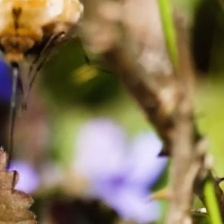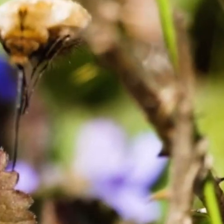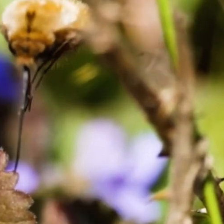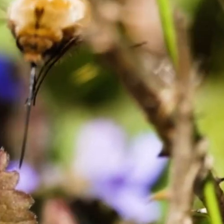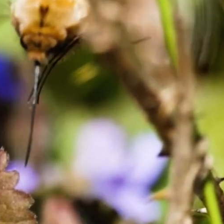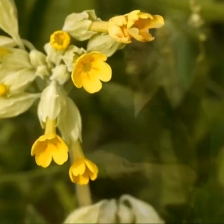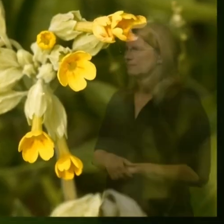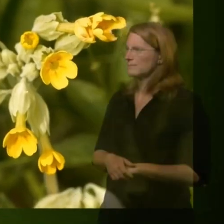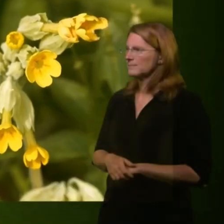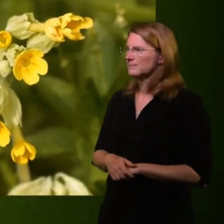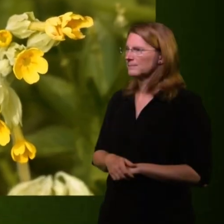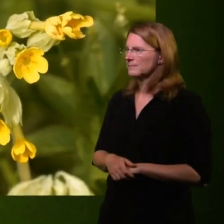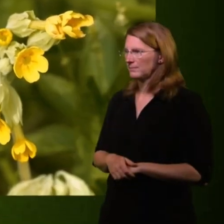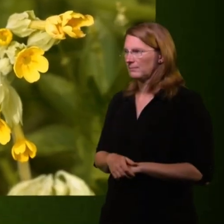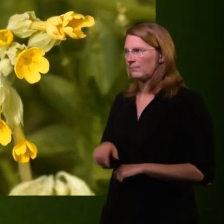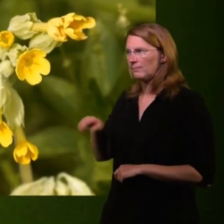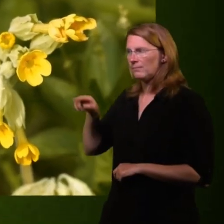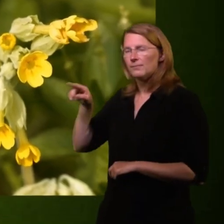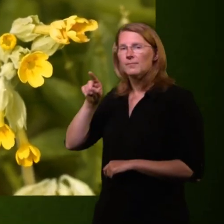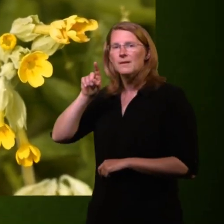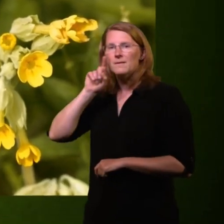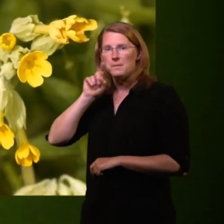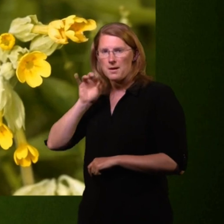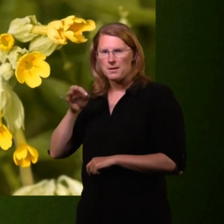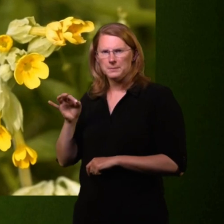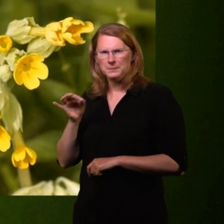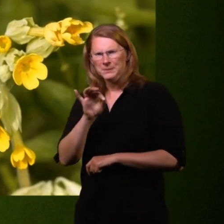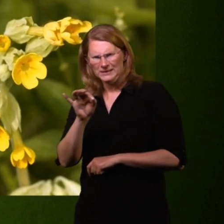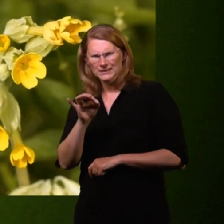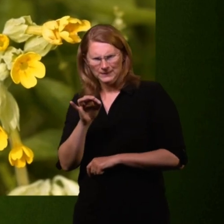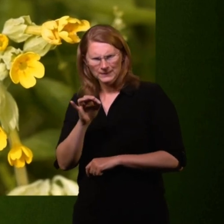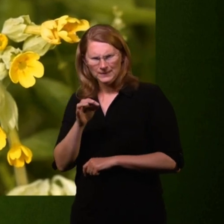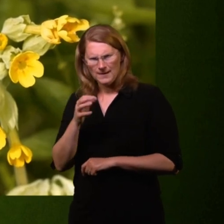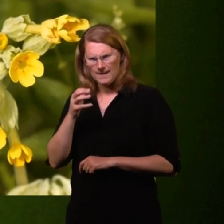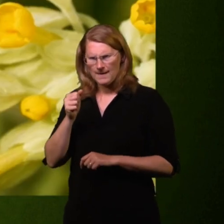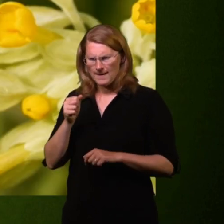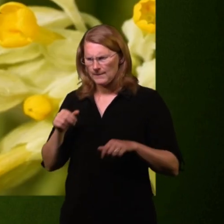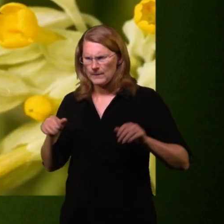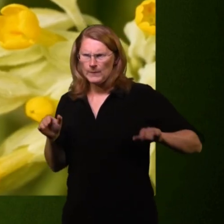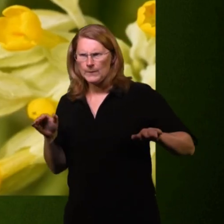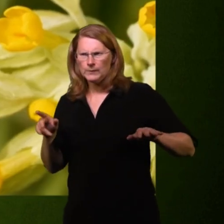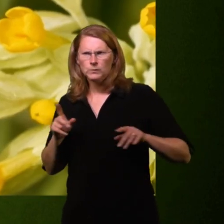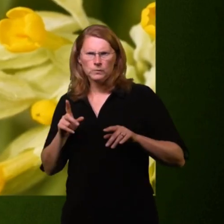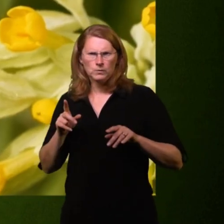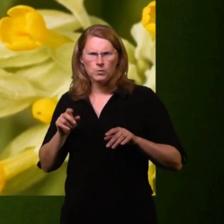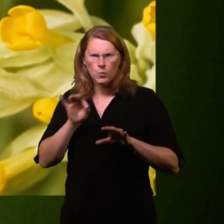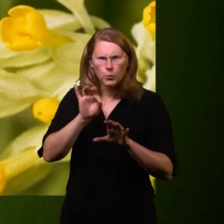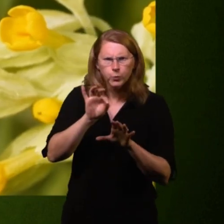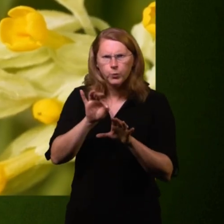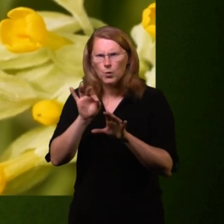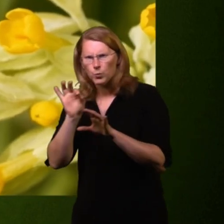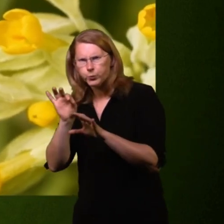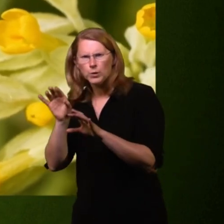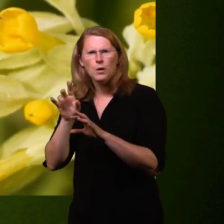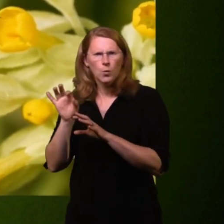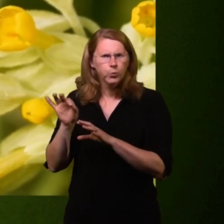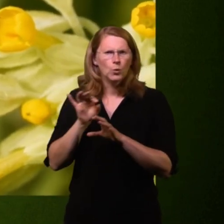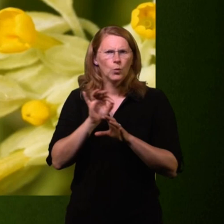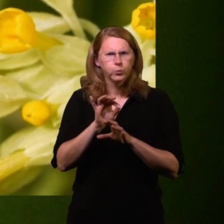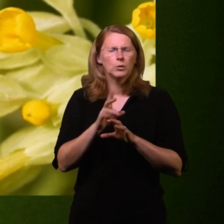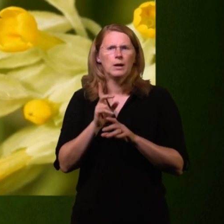As a fly, this female carries minimal self-defense. But being furry, buzzy, and yellow-tinted, she